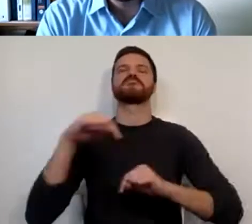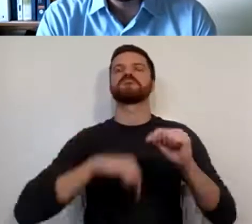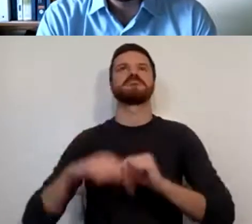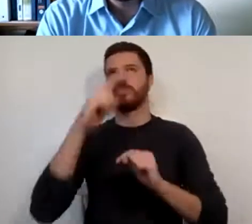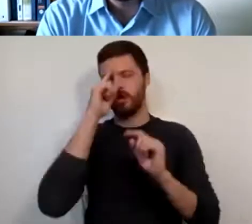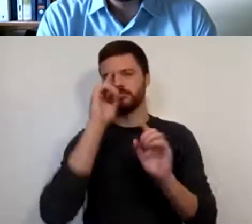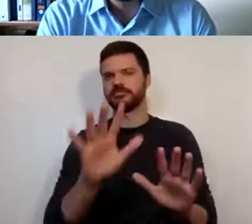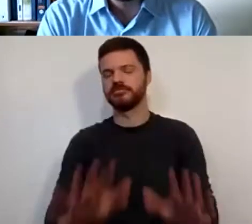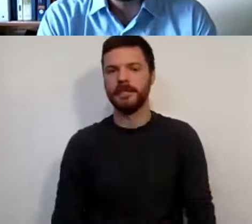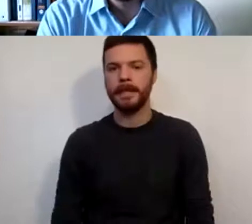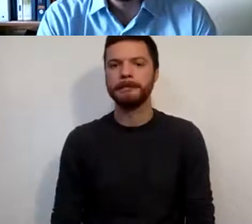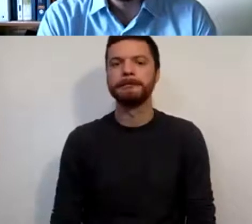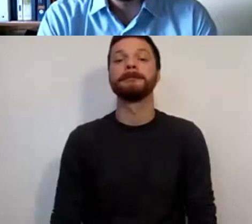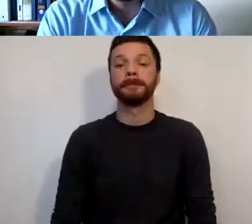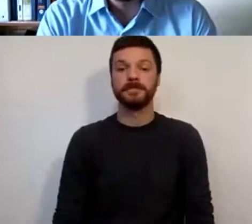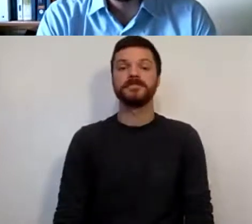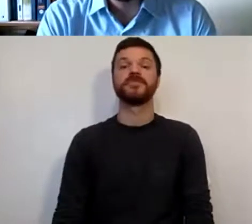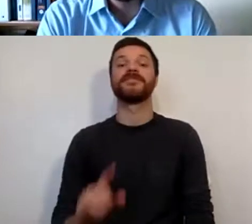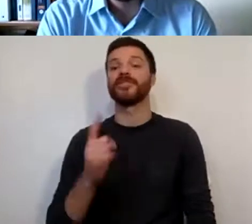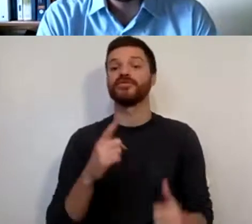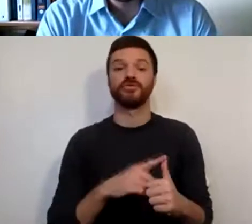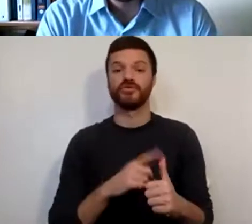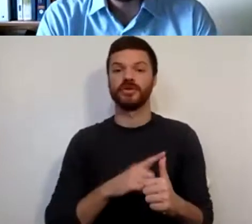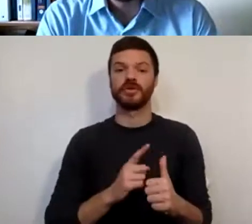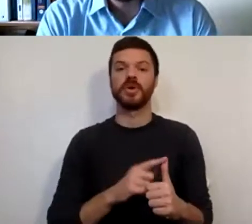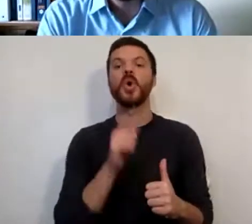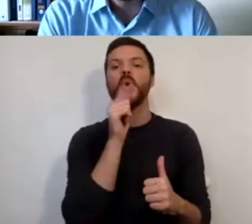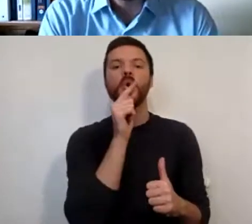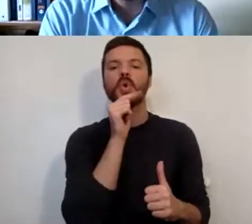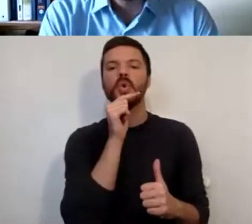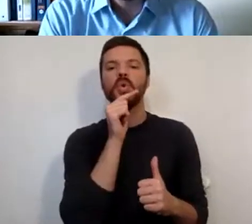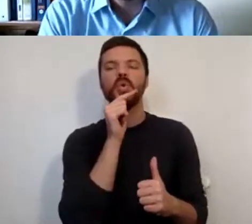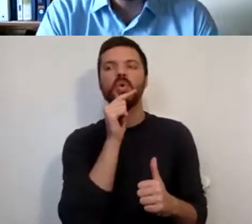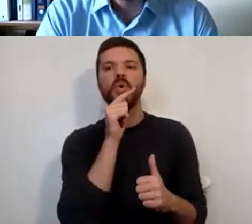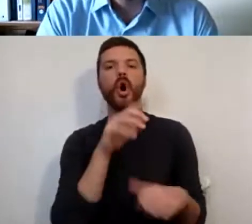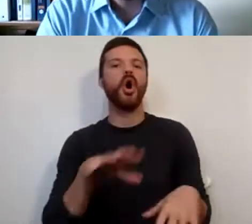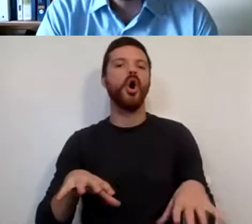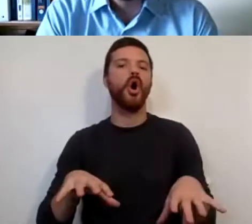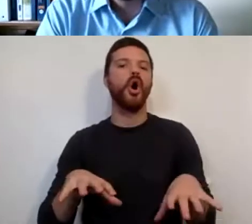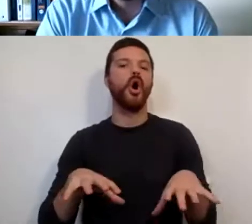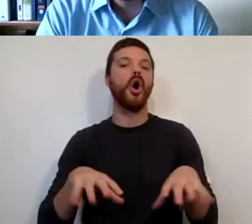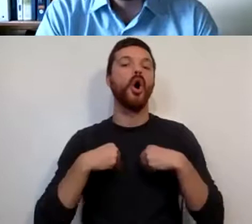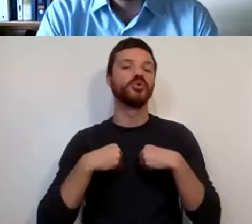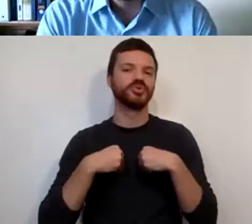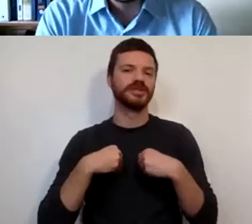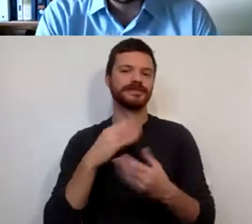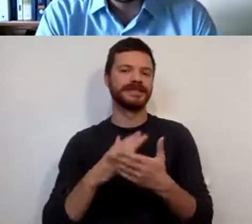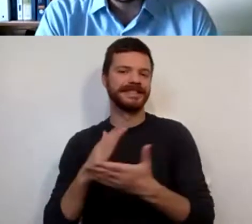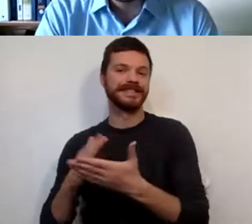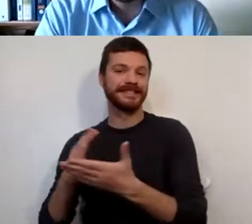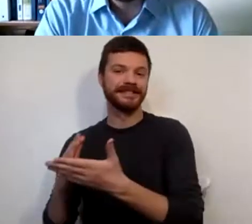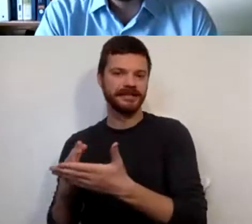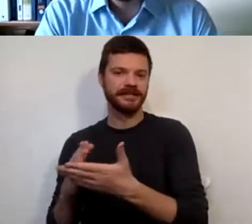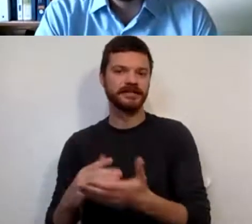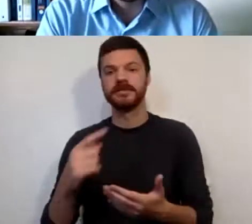So first of all, who's taking ownership for these pieces? So you mentioned, mental